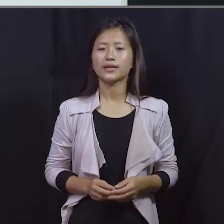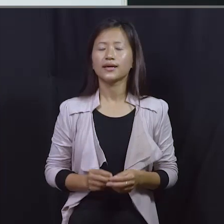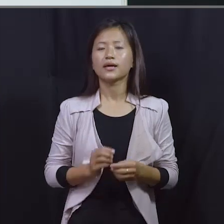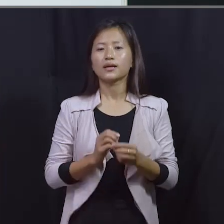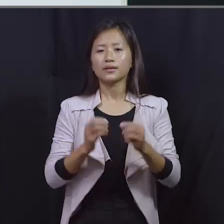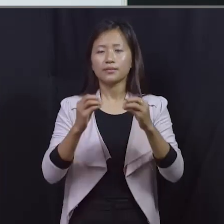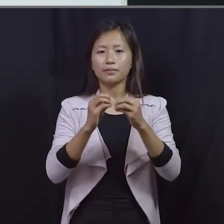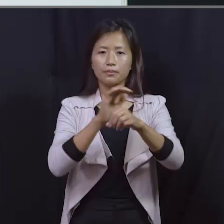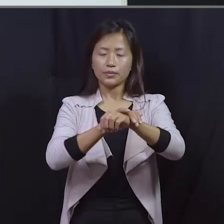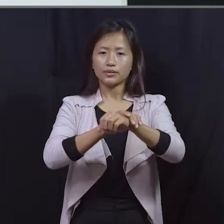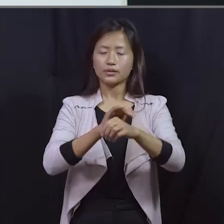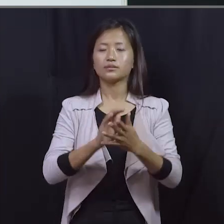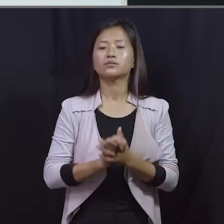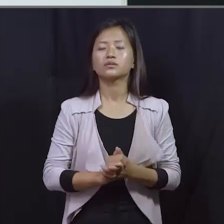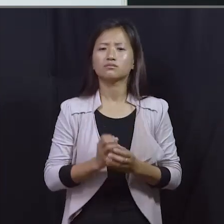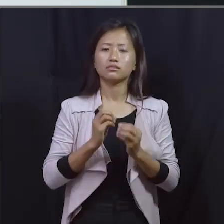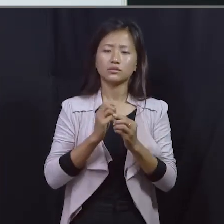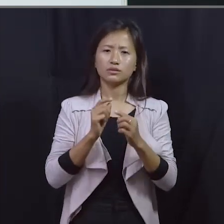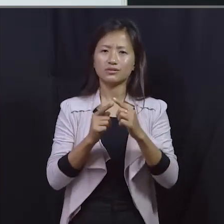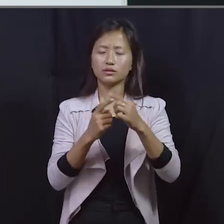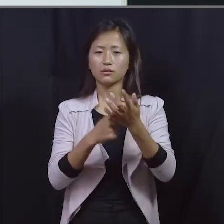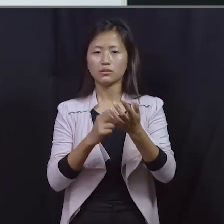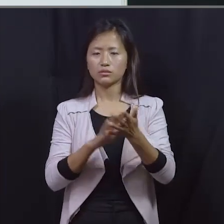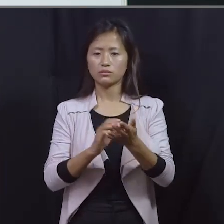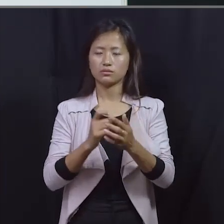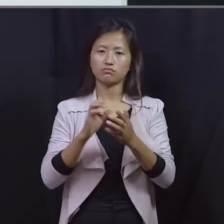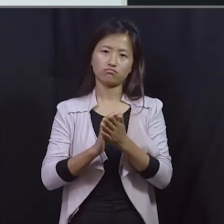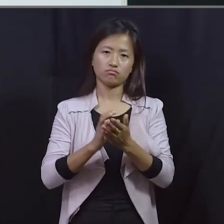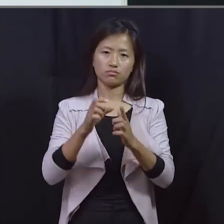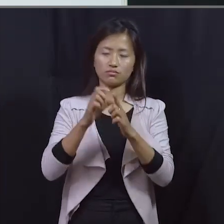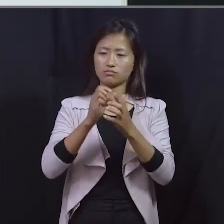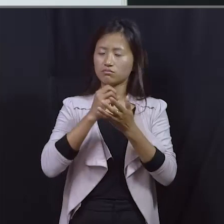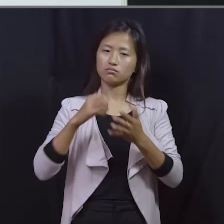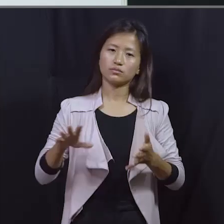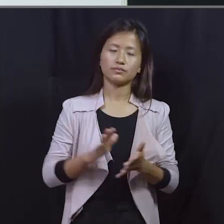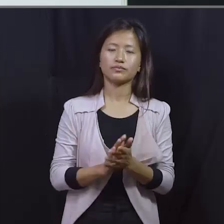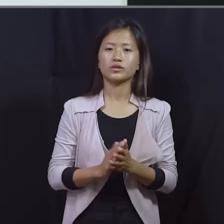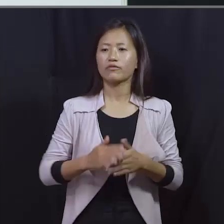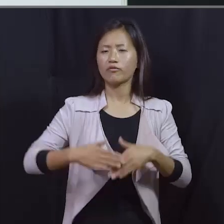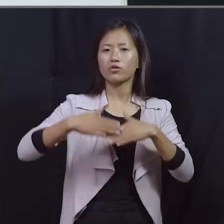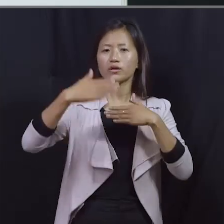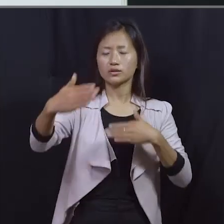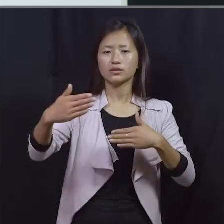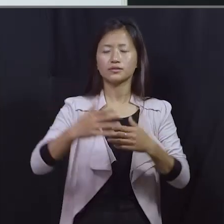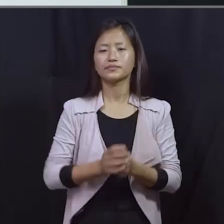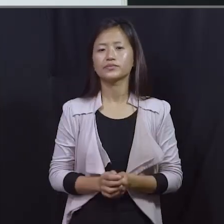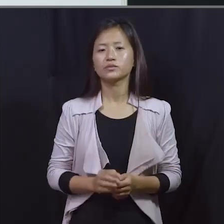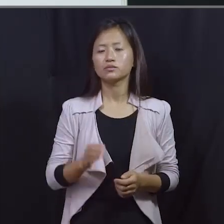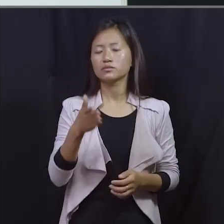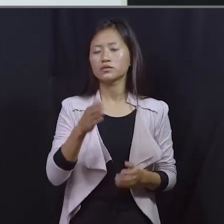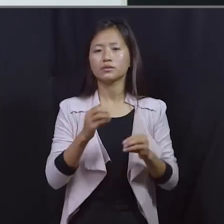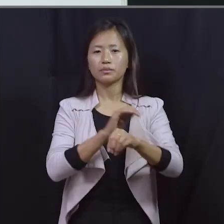declined drastically. It declined to a great extent. Now the British, they no